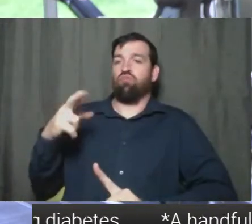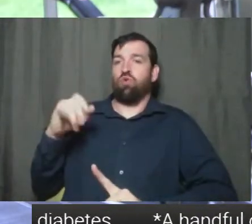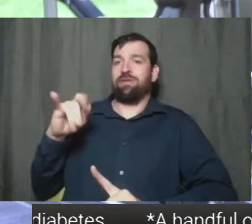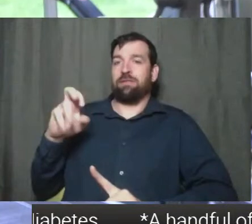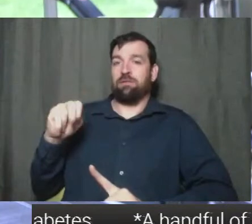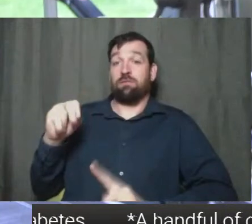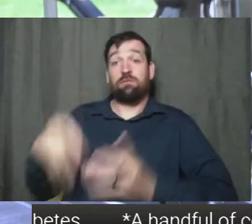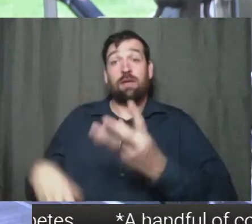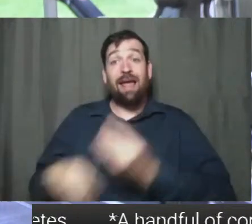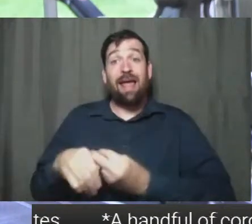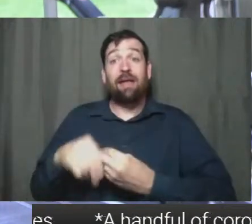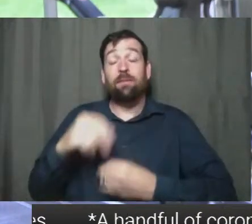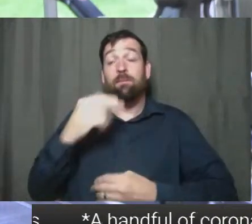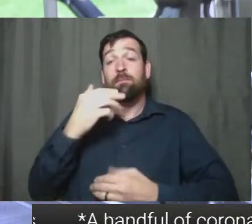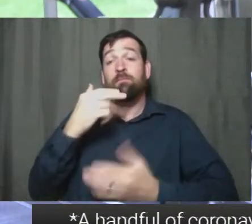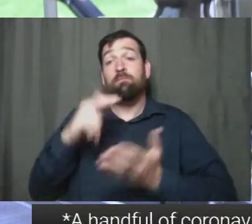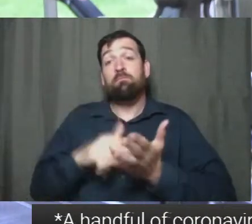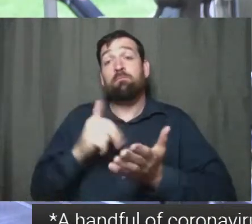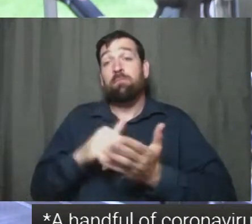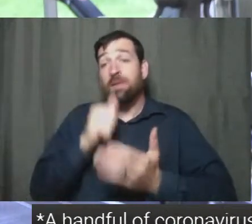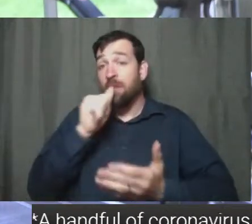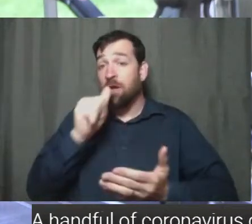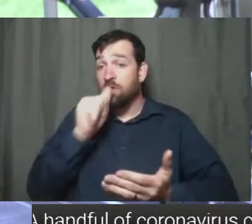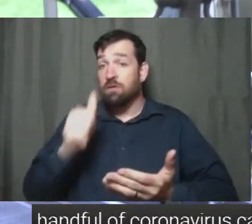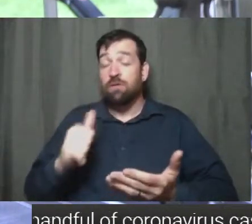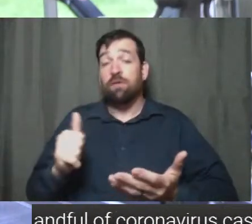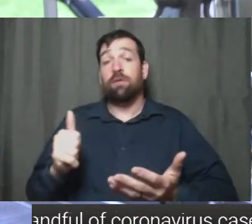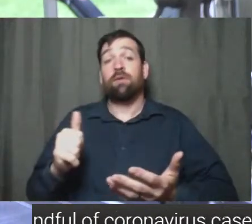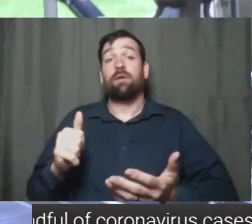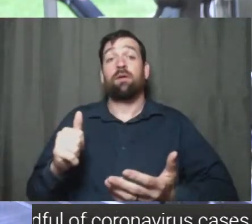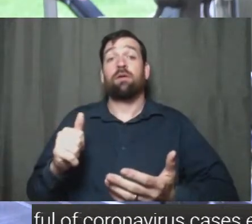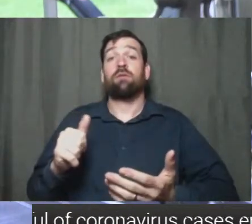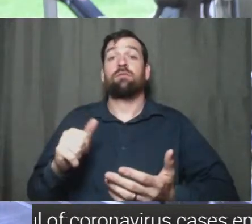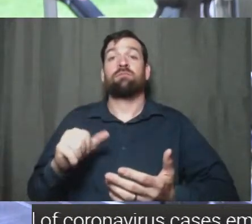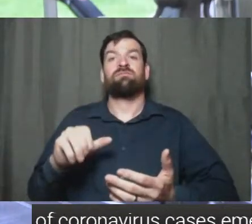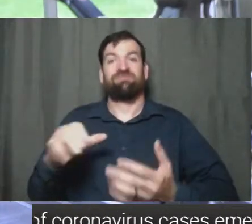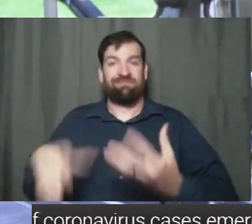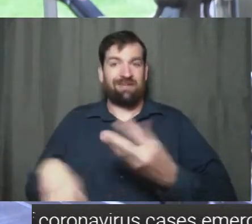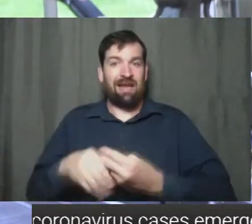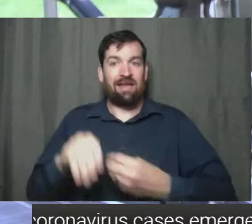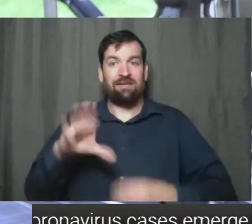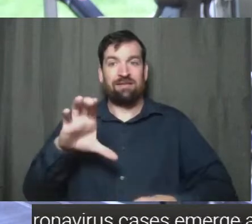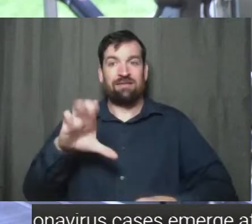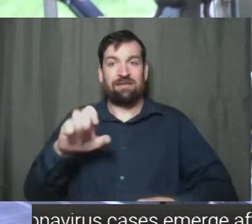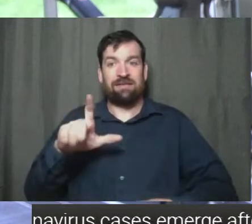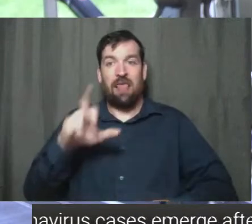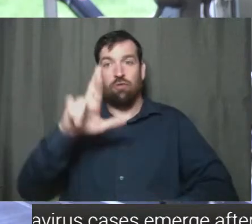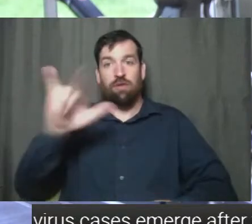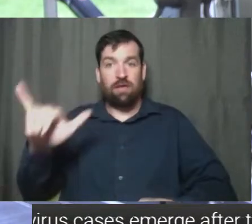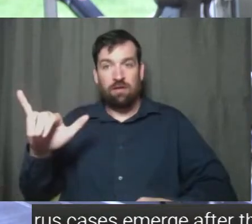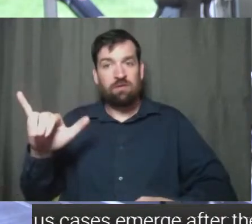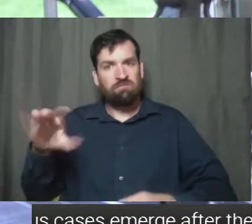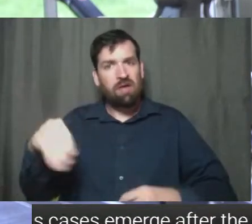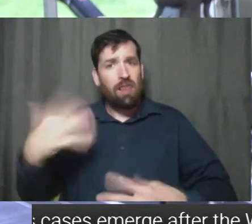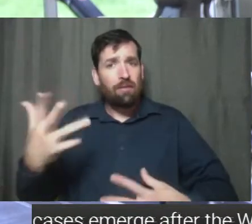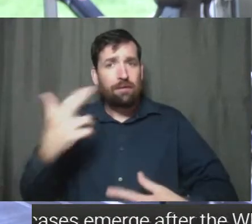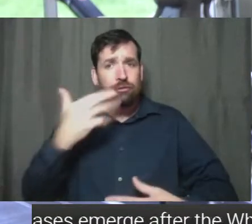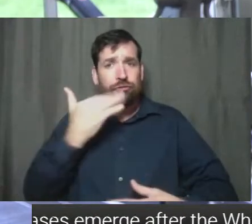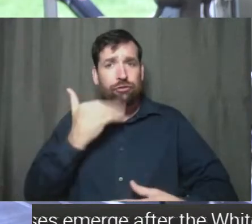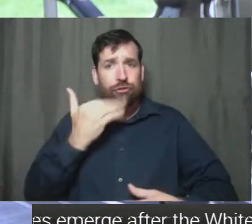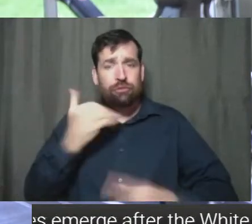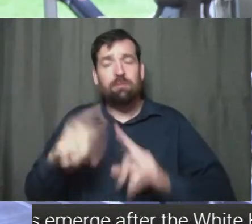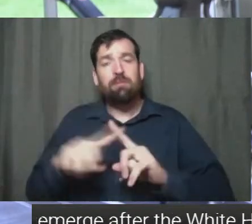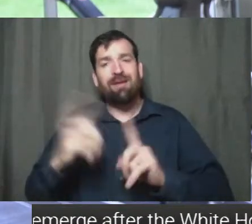butter to a healthy thing like celery or anything like that, it gives you a little bit of sugar, but once again, it has some protein